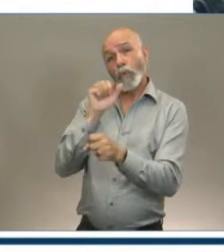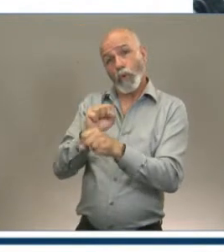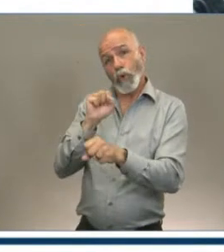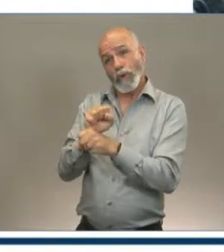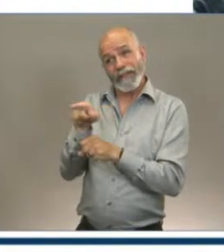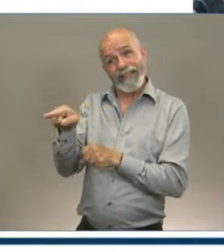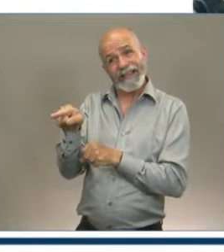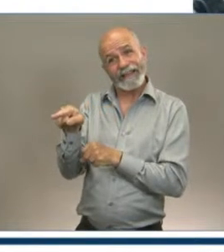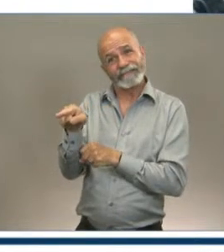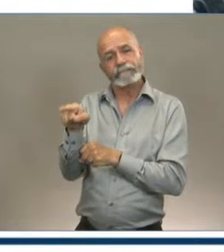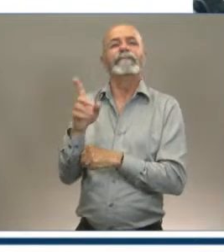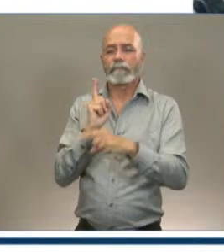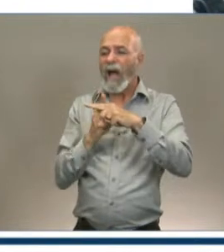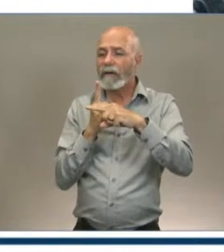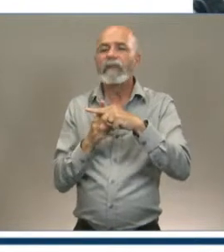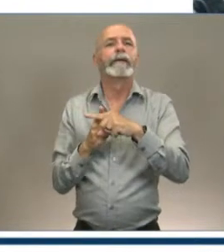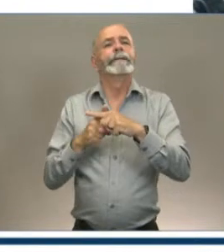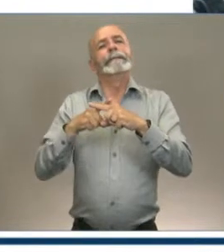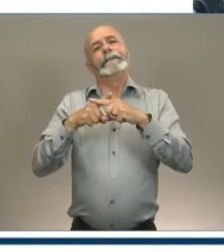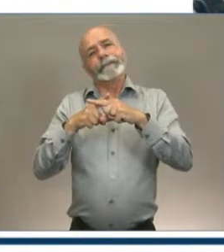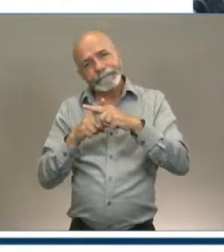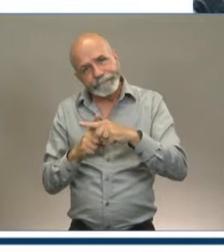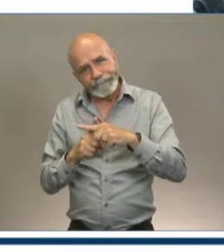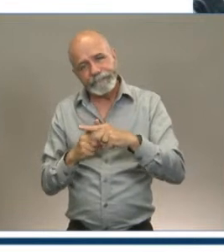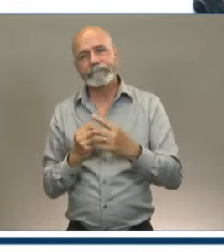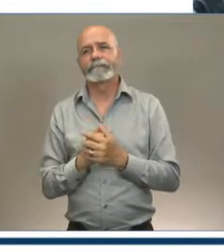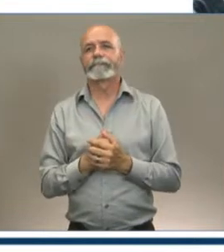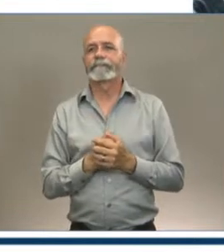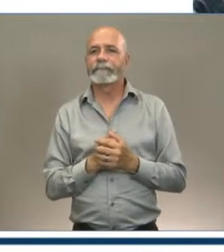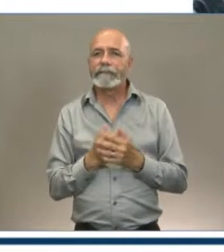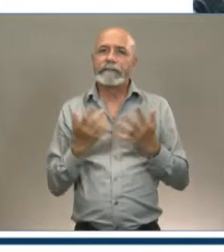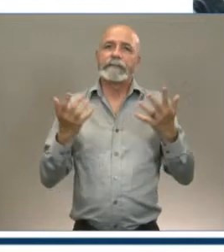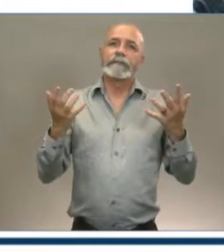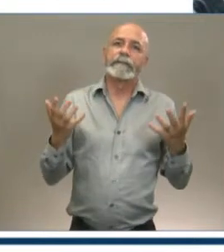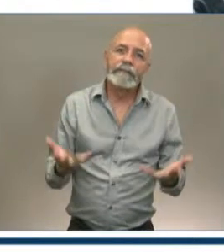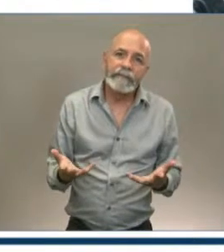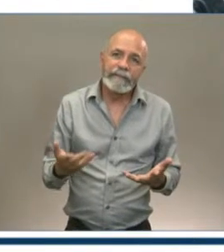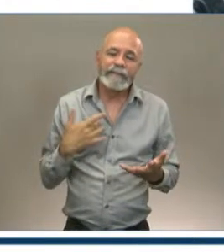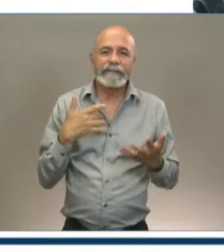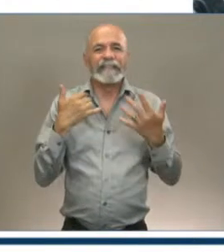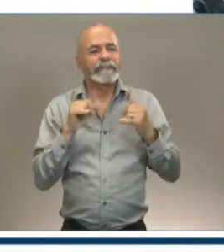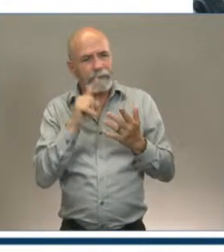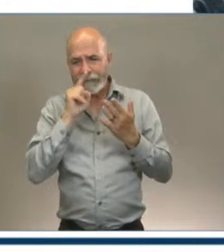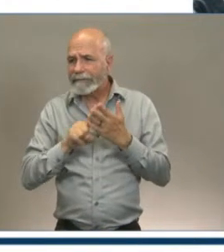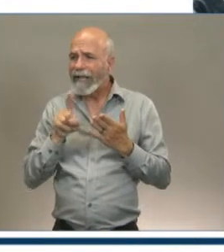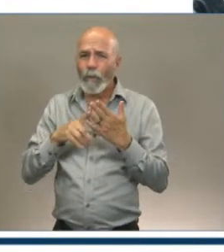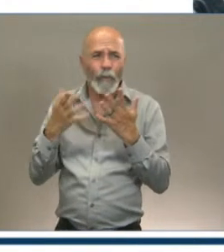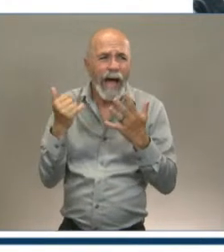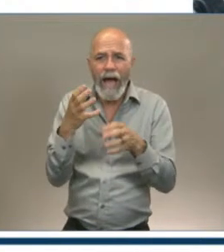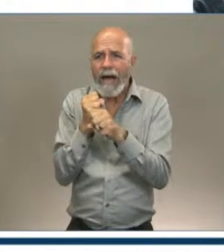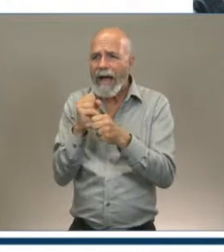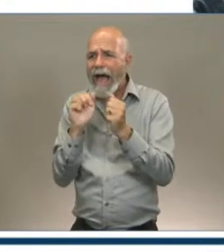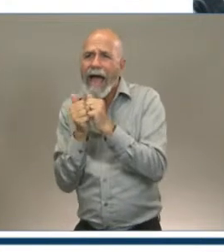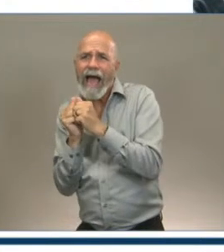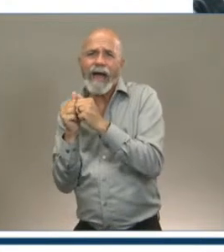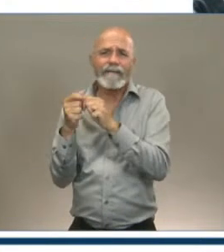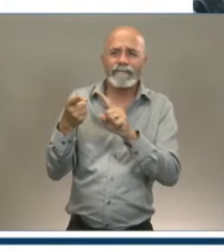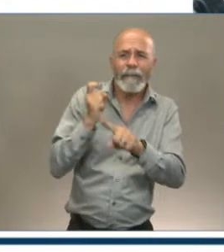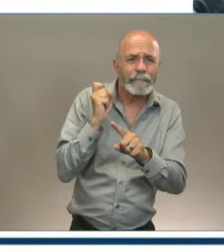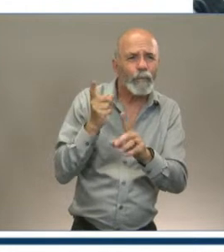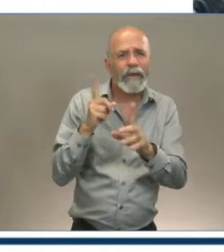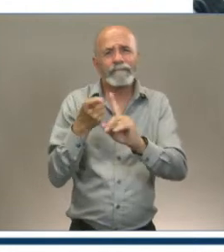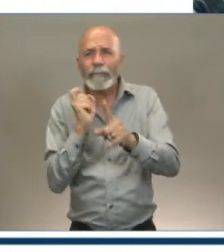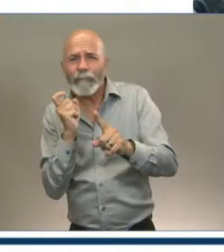mentioned the other day, we continue to investigate the source for this